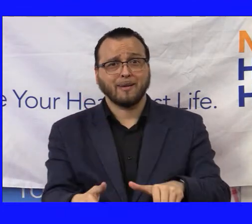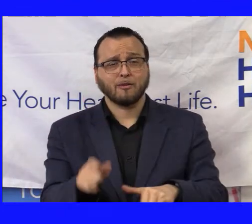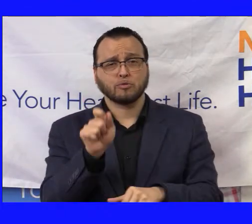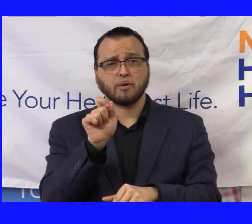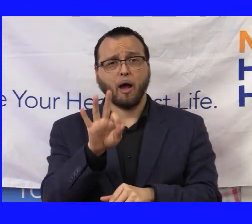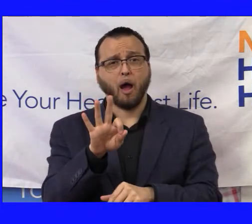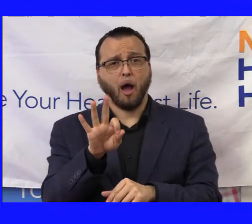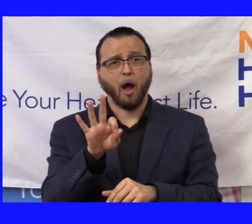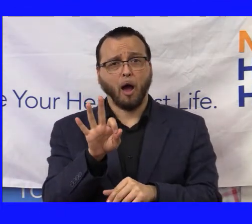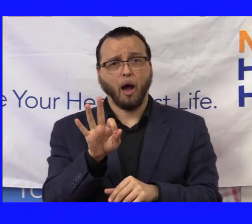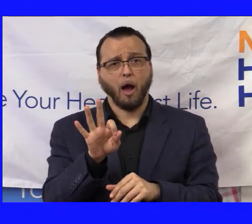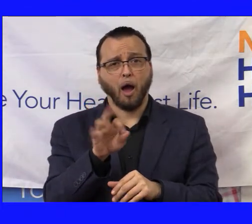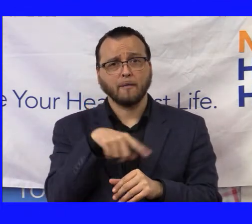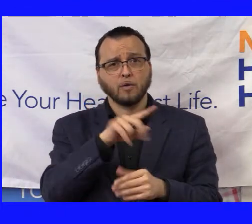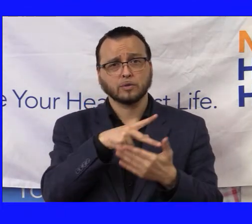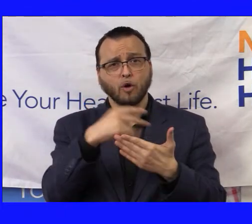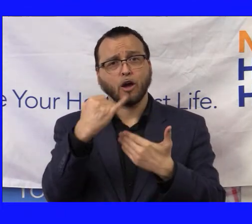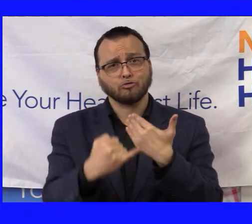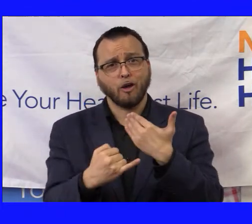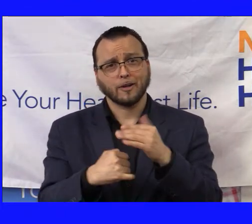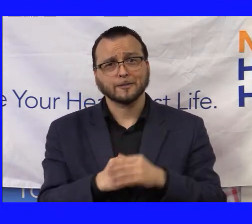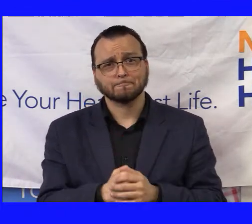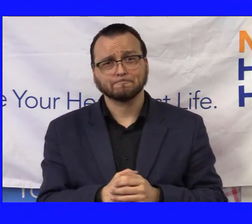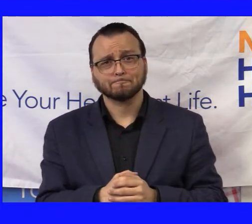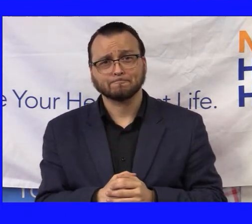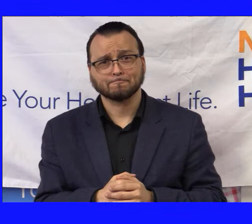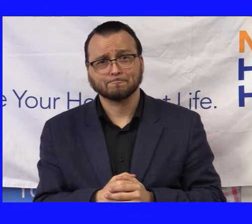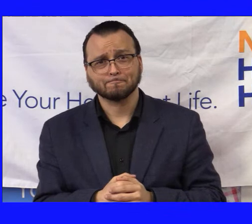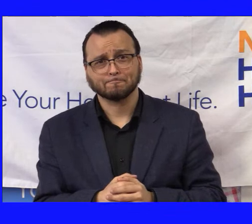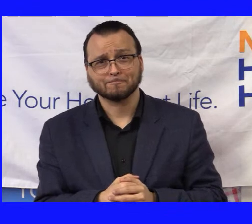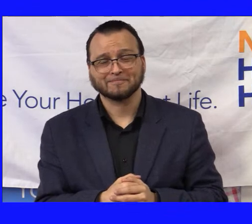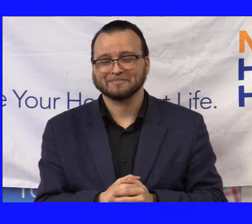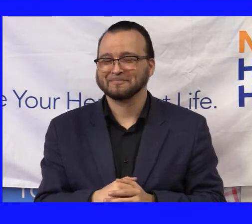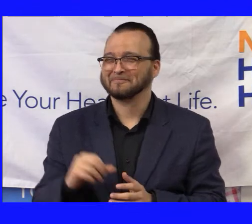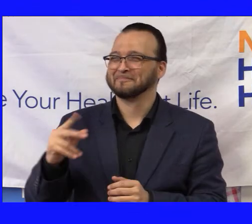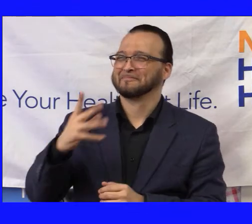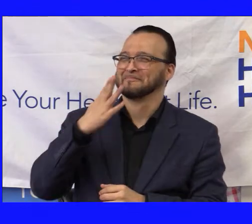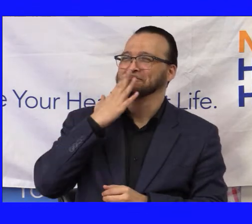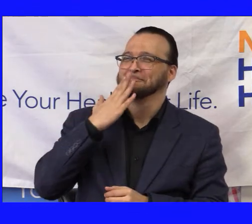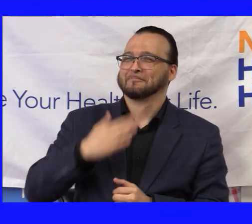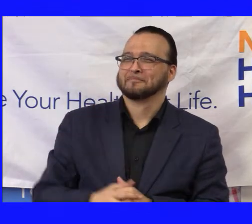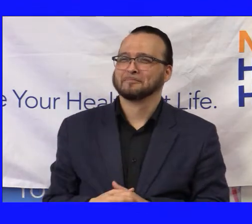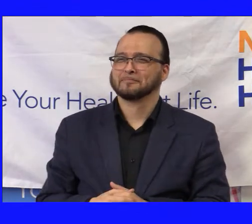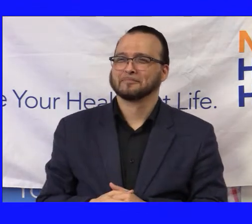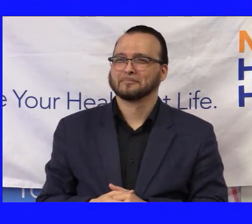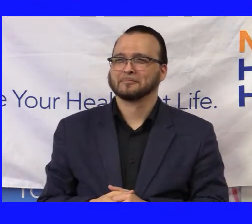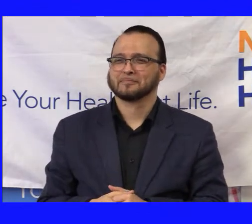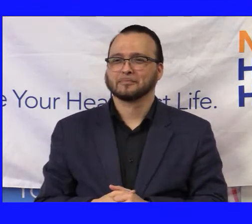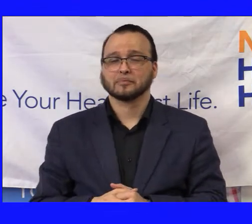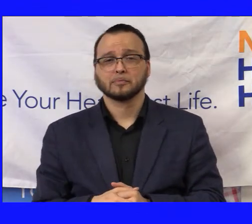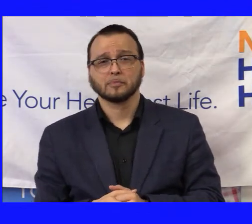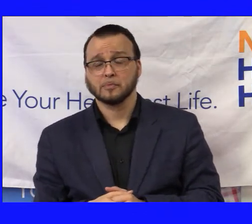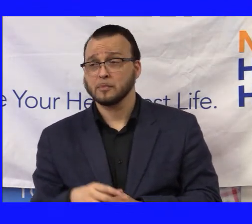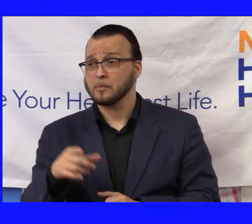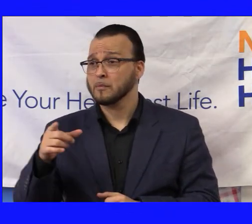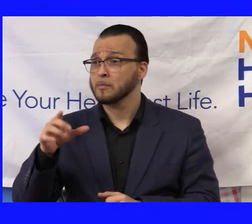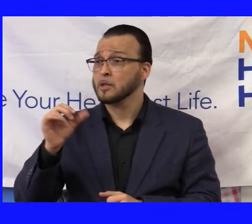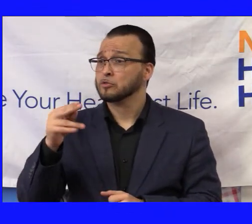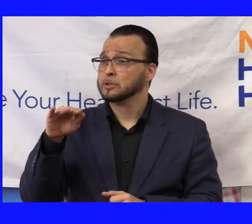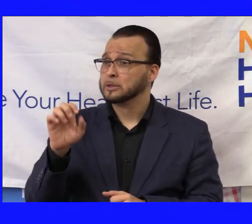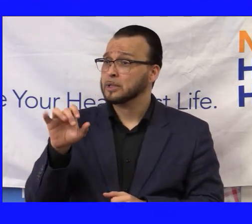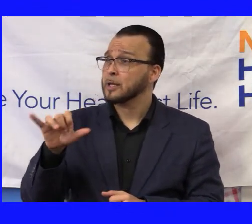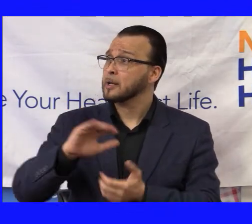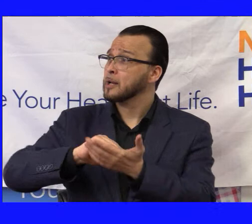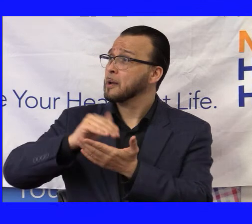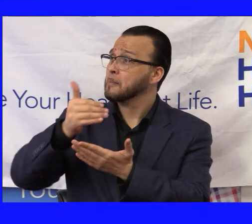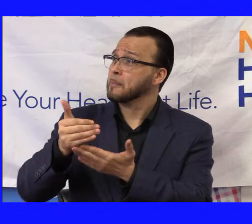of the projects. Okay, thank you. But Christine, wouldn't the amount be